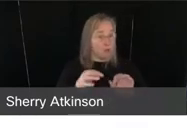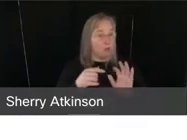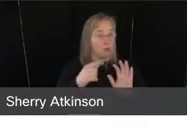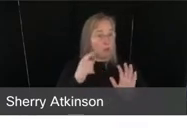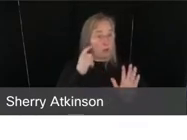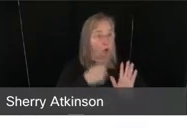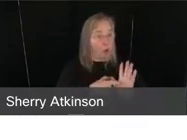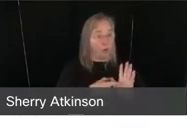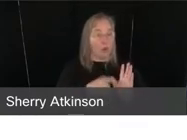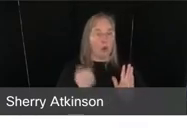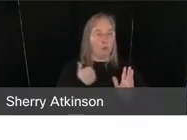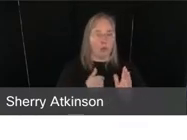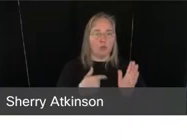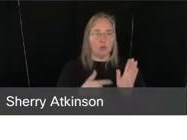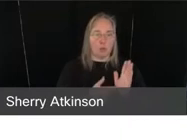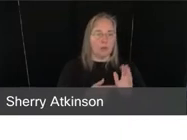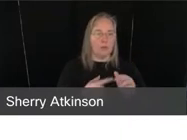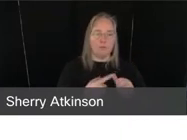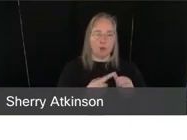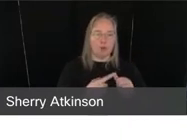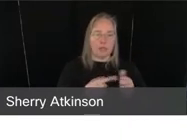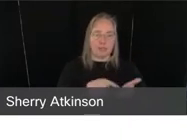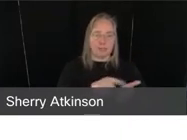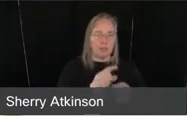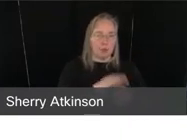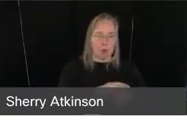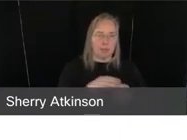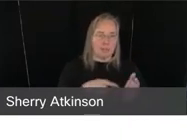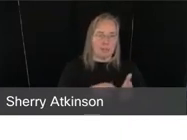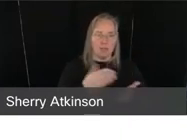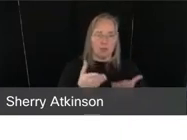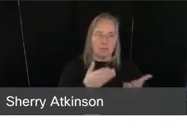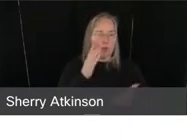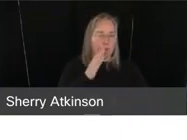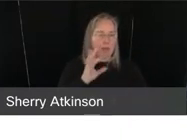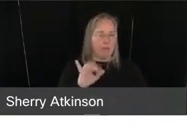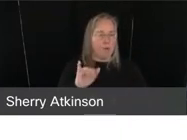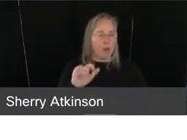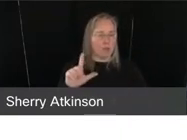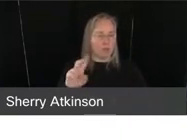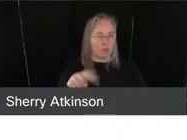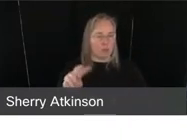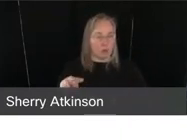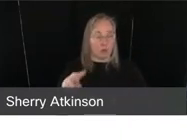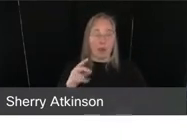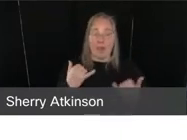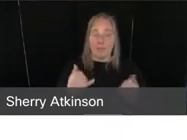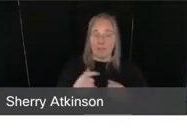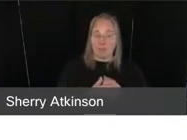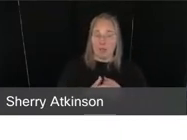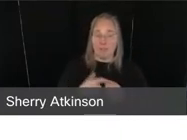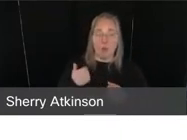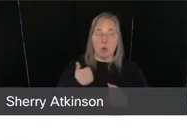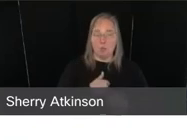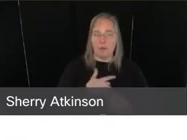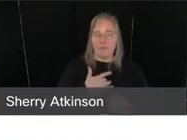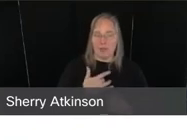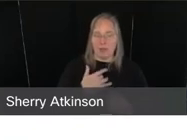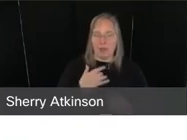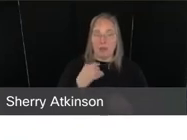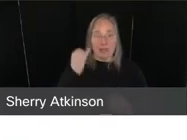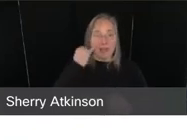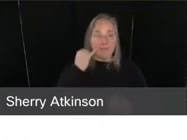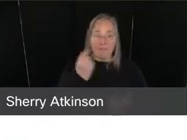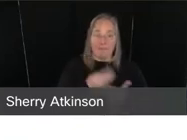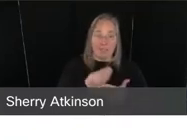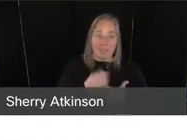first expense on the debt service to be fiscal year 22. At this point, we think by the time the funding is approved in January, by